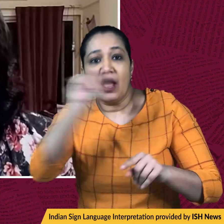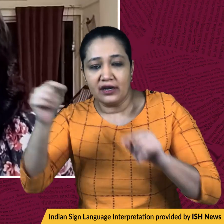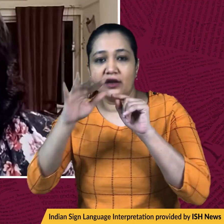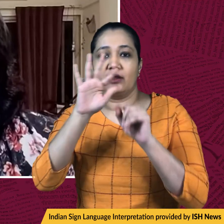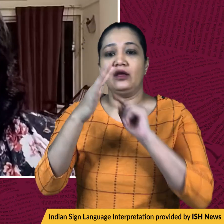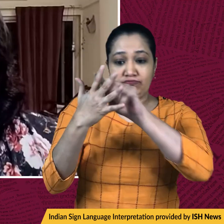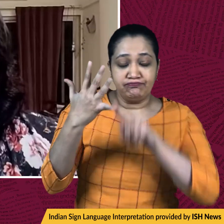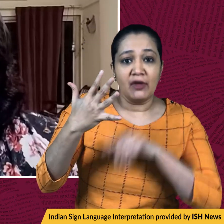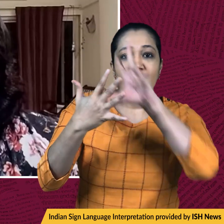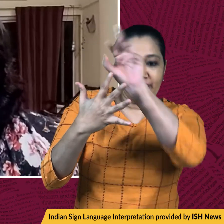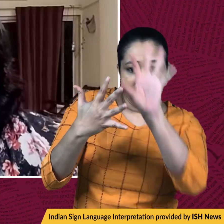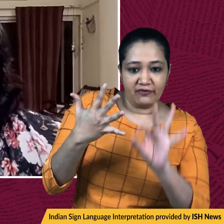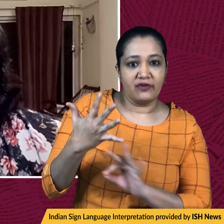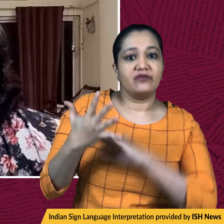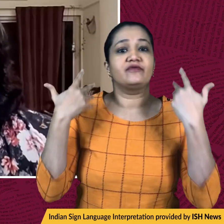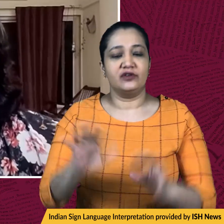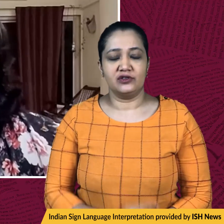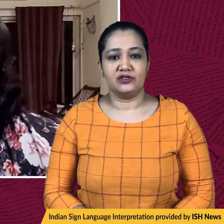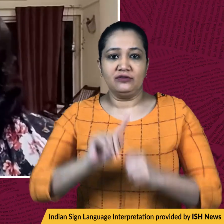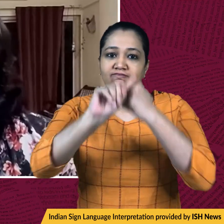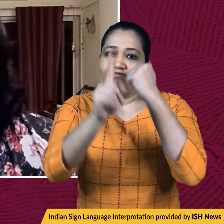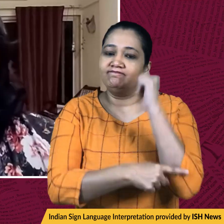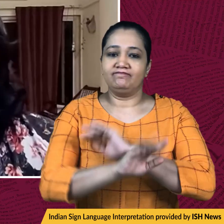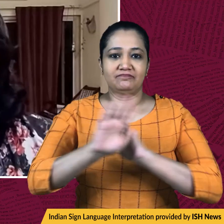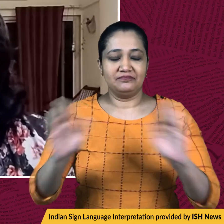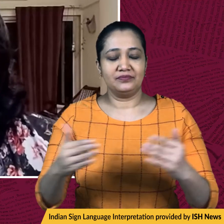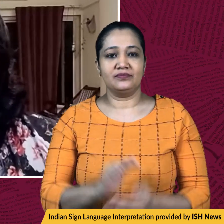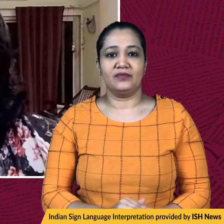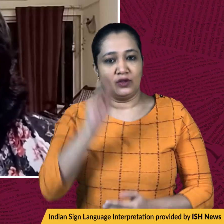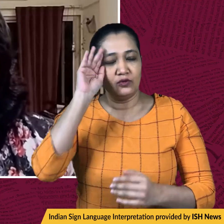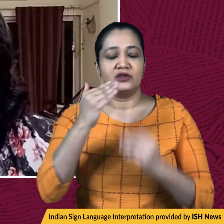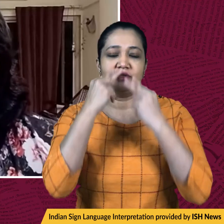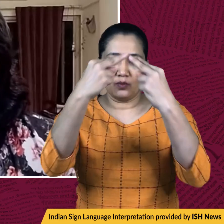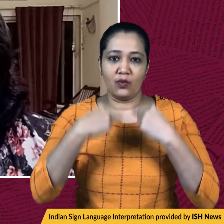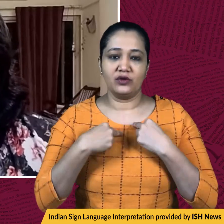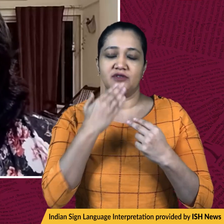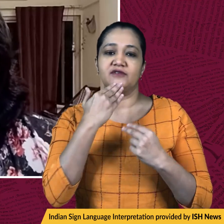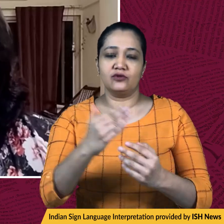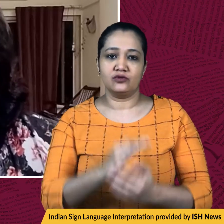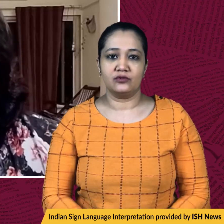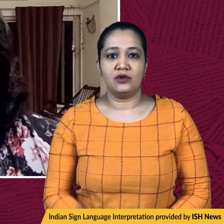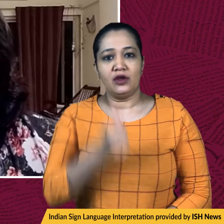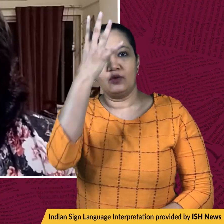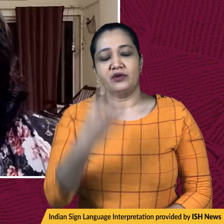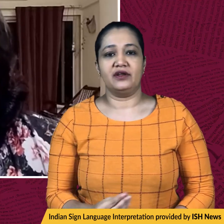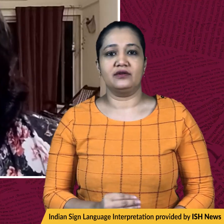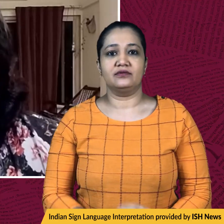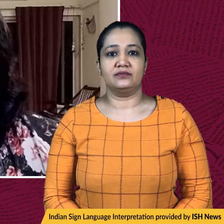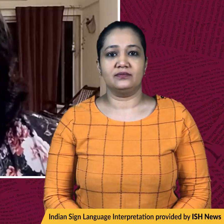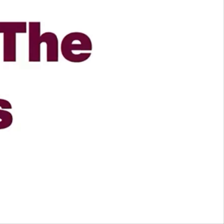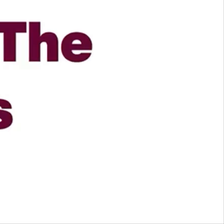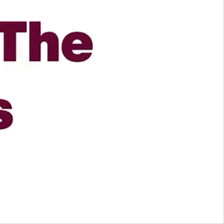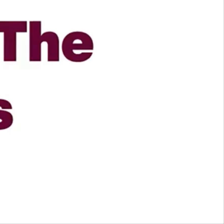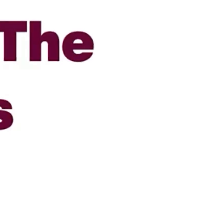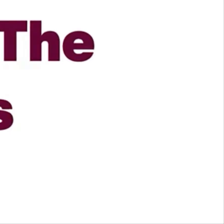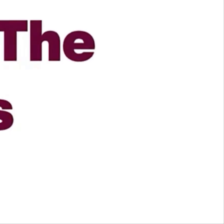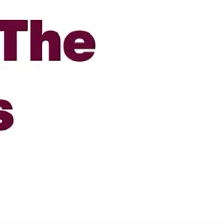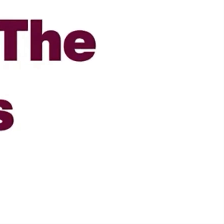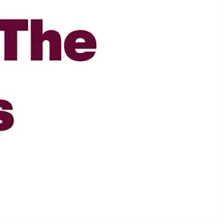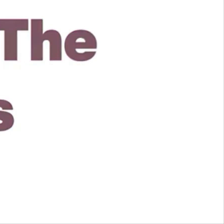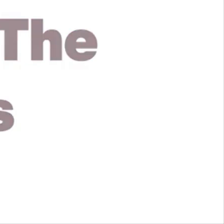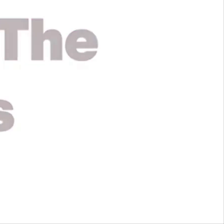collective defense. Now, Russia's Deputy Foreign Minister has condemned the NATO deployment, saying that the military alliance was demonizing